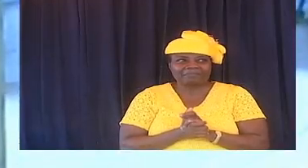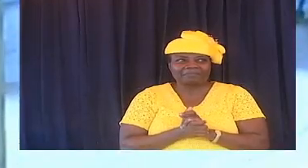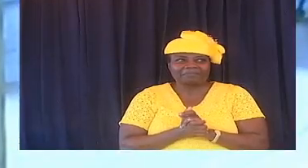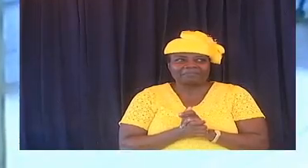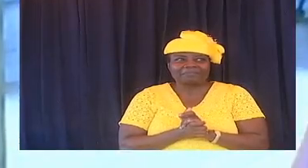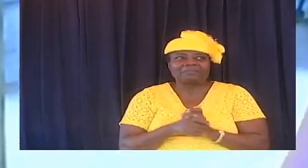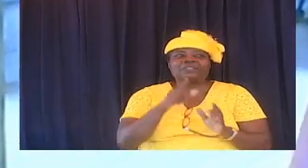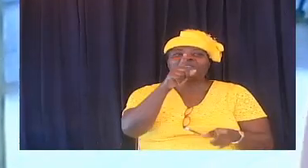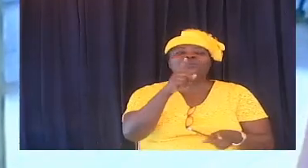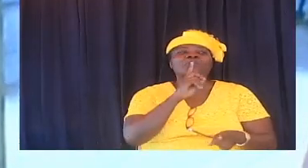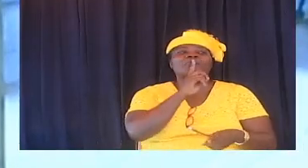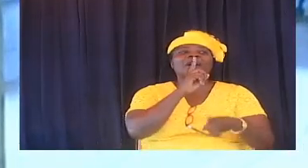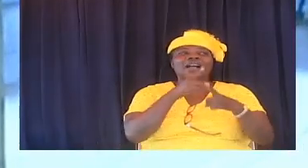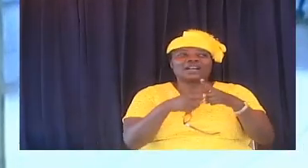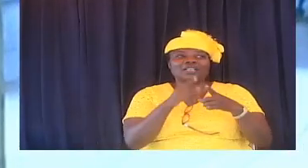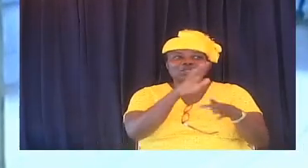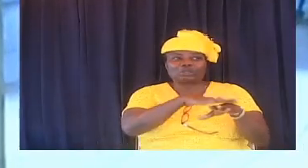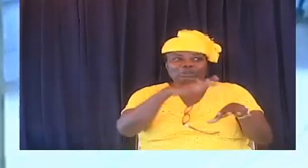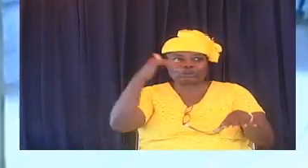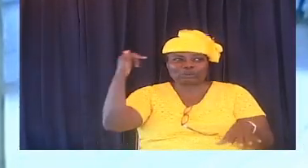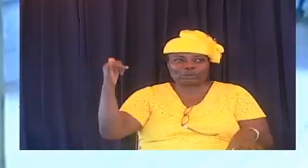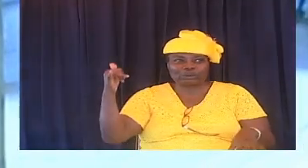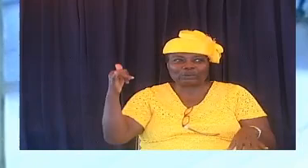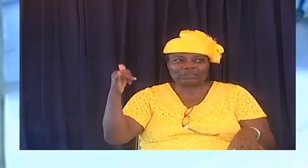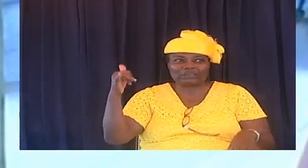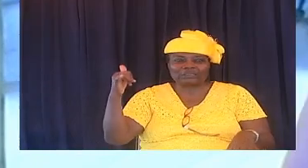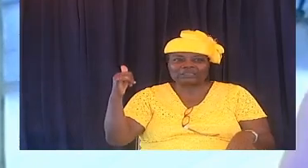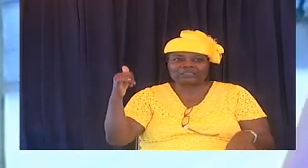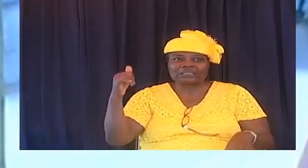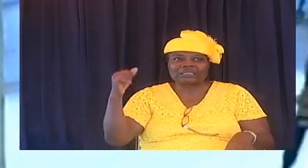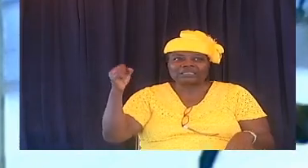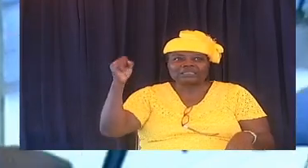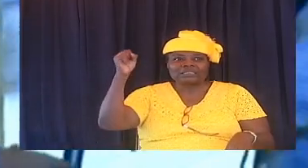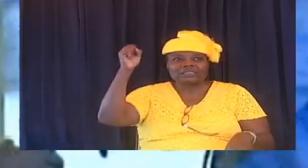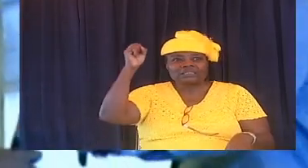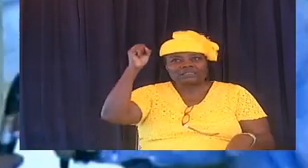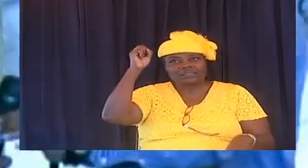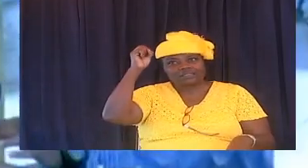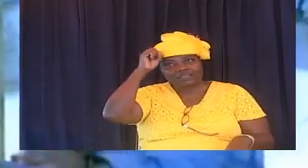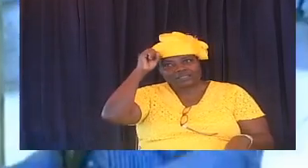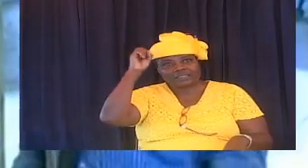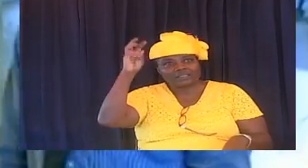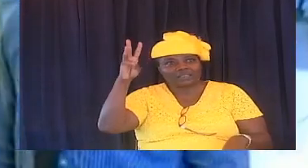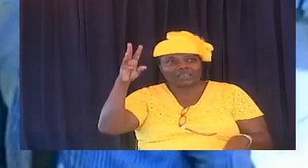you're also being asked to call Sister Chantal at